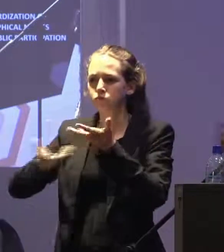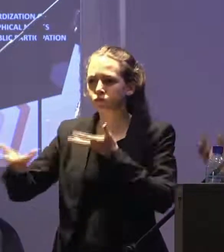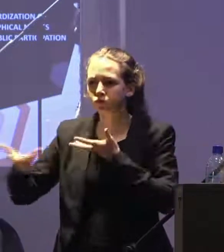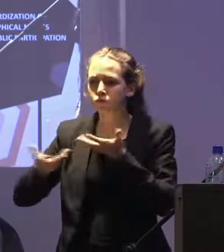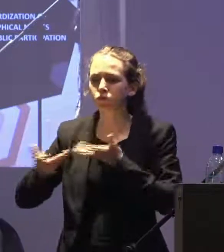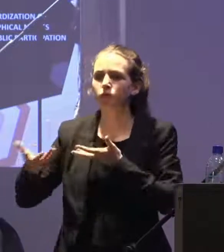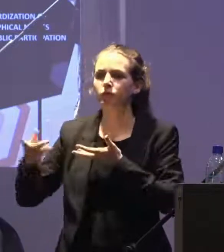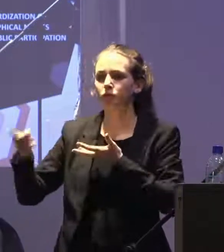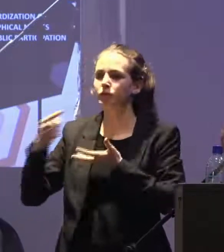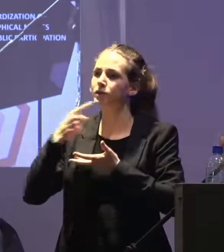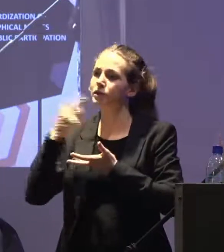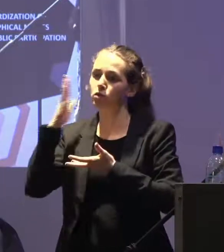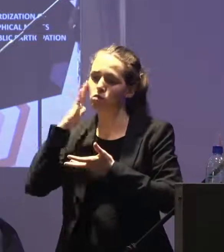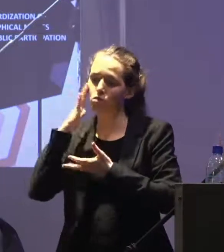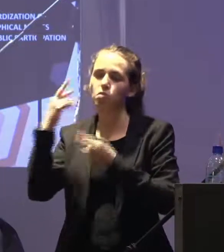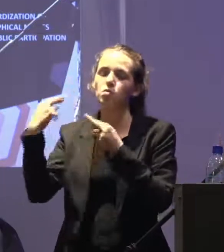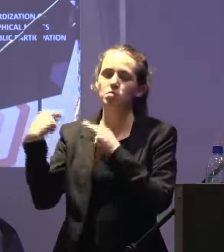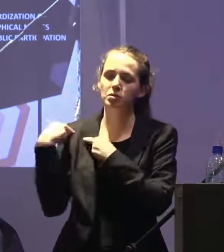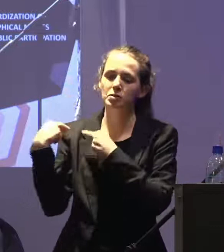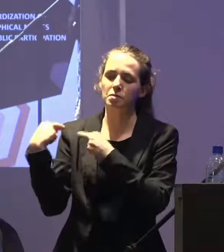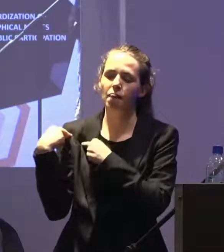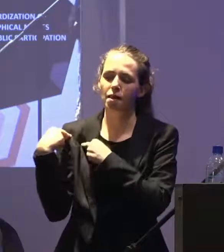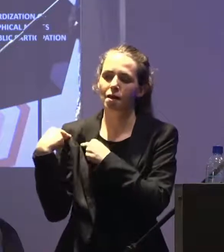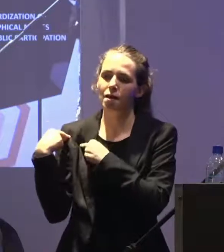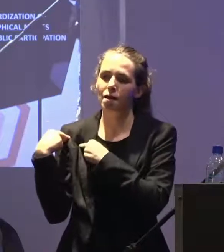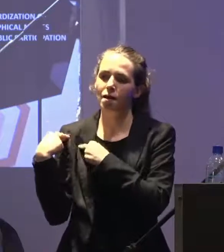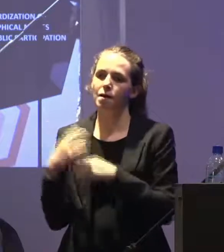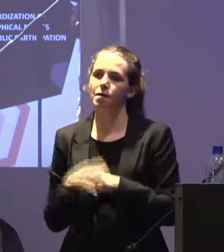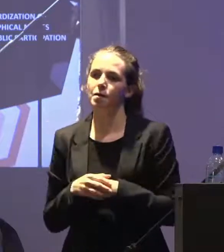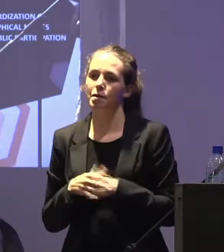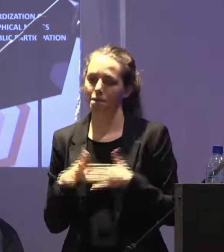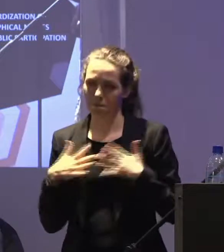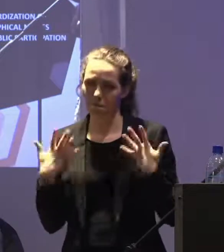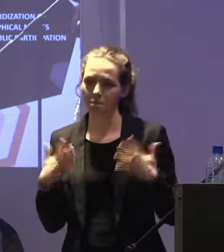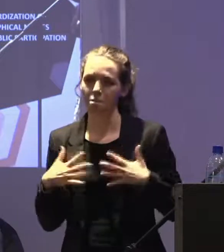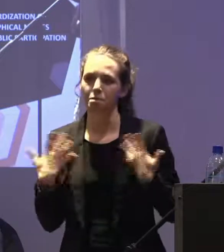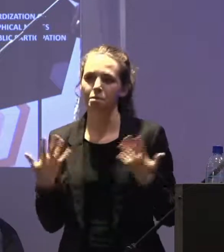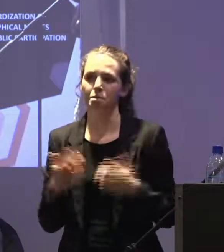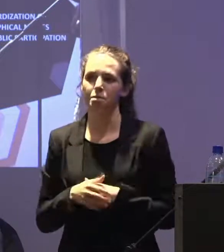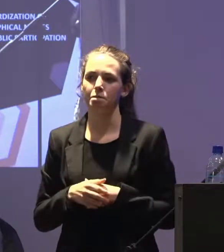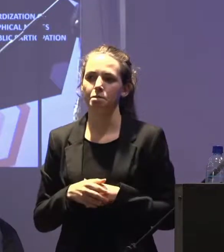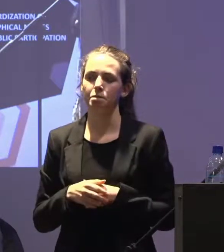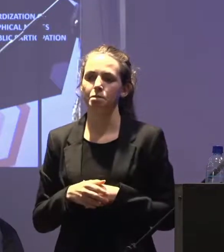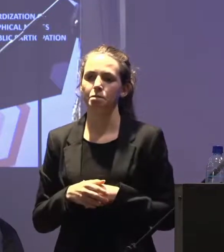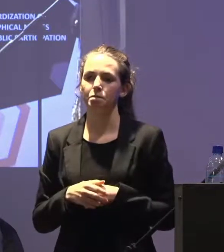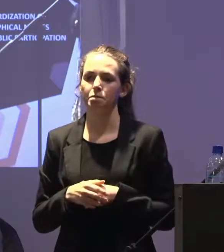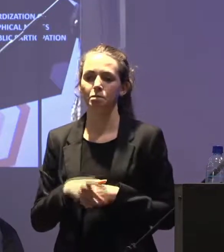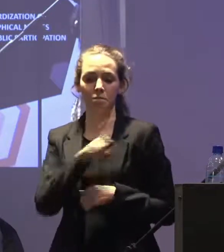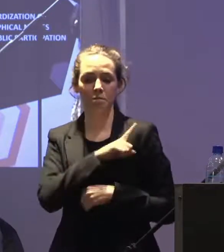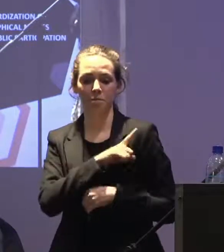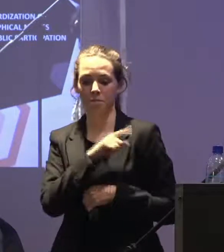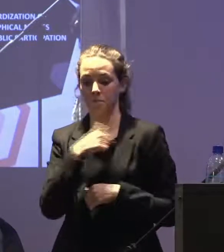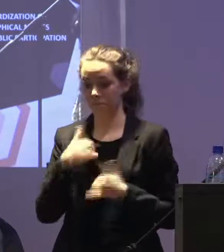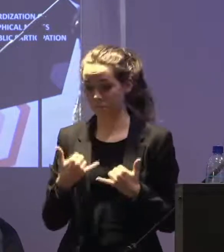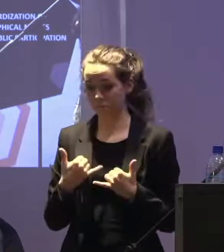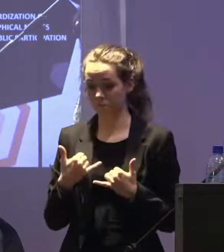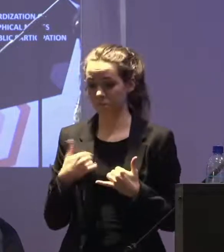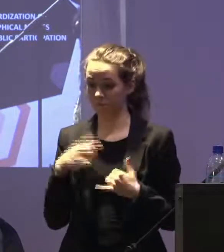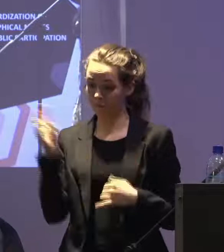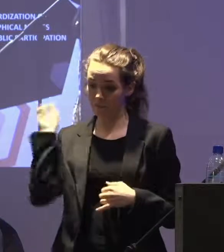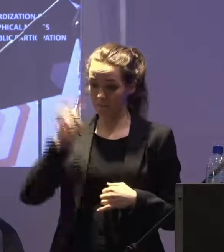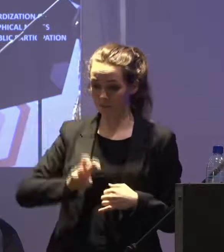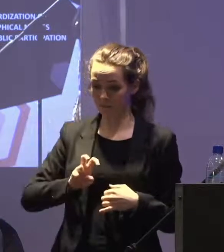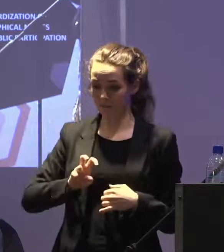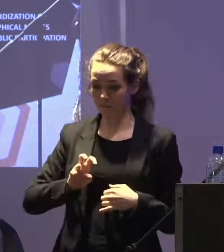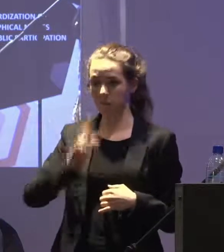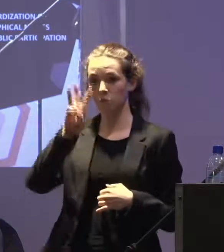forfeit responsibilities, but we are happy that at least we have come to this province